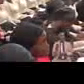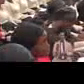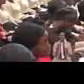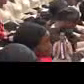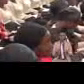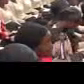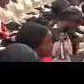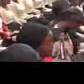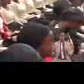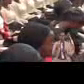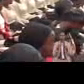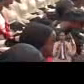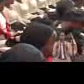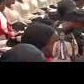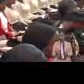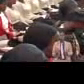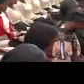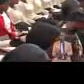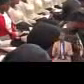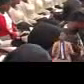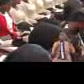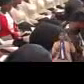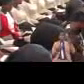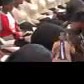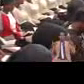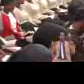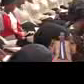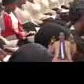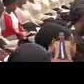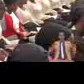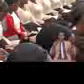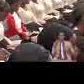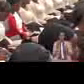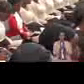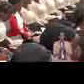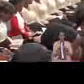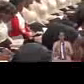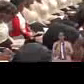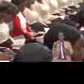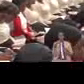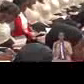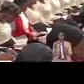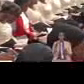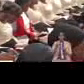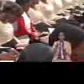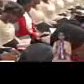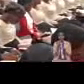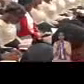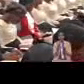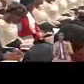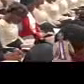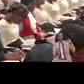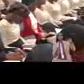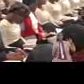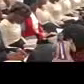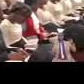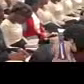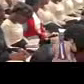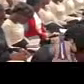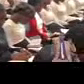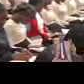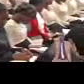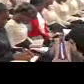to thine adversaries. Mine angel, notice their capital A, mine angel shall go before